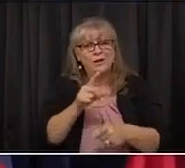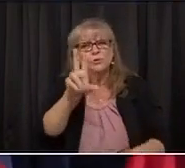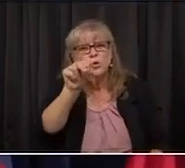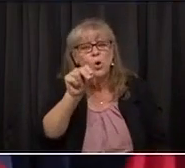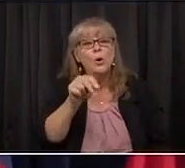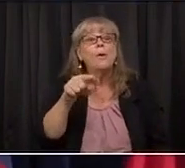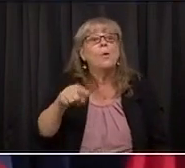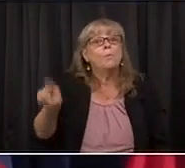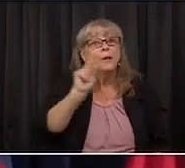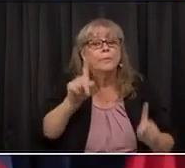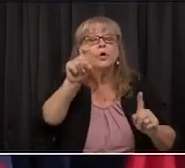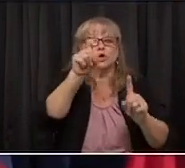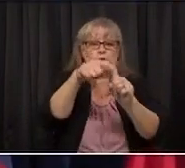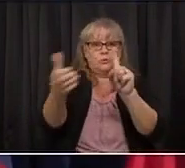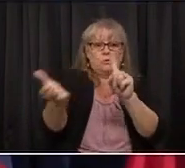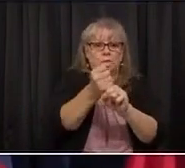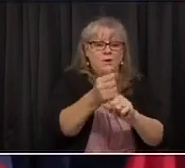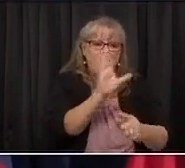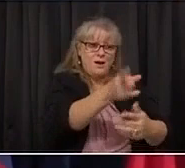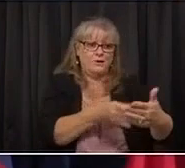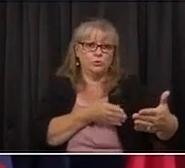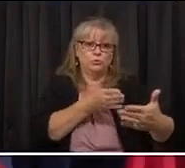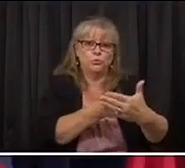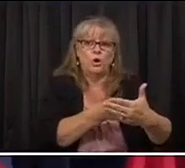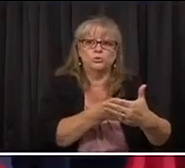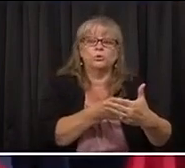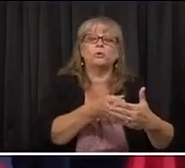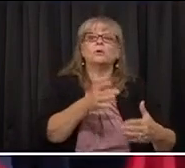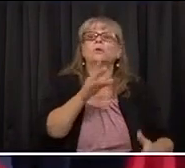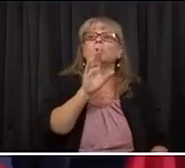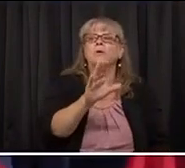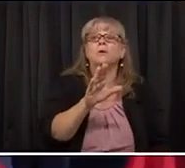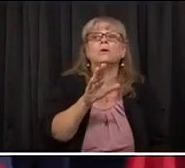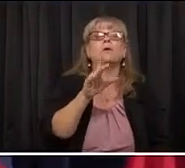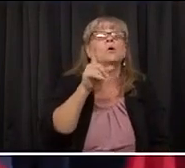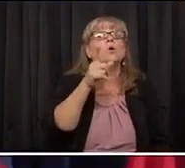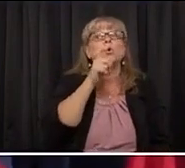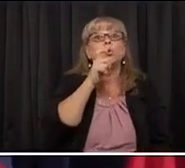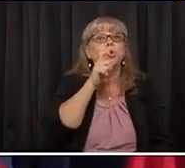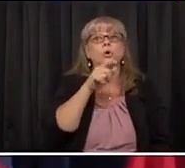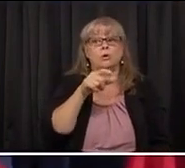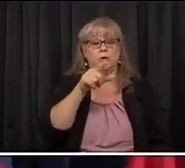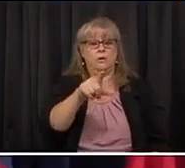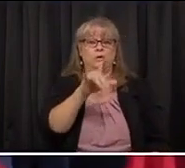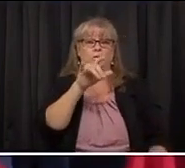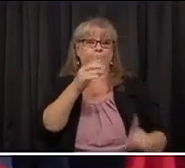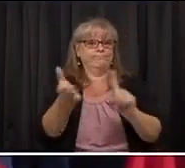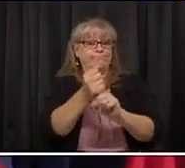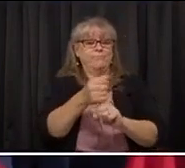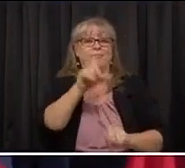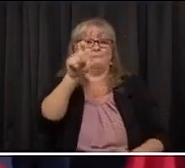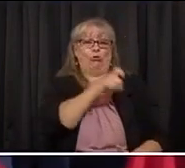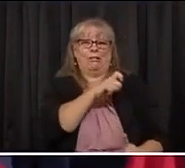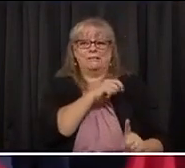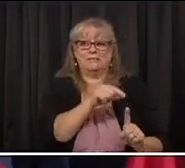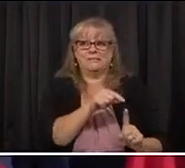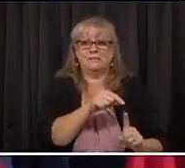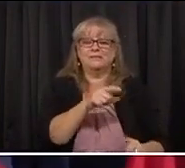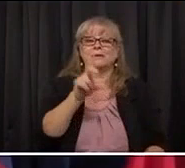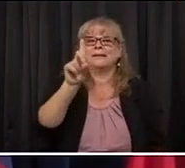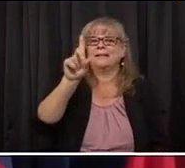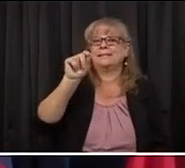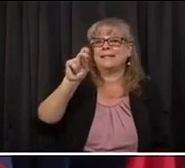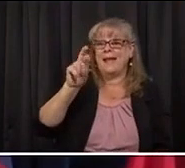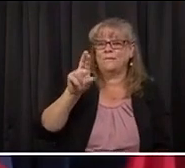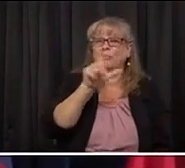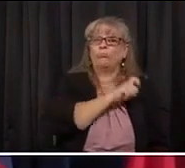that it's up to the jurisdiction that they're in to do that. I know that Denver Police Department is working hard to try to make sure that